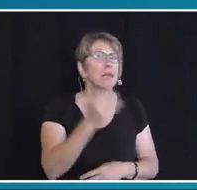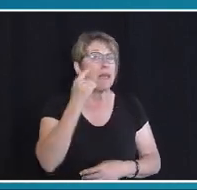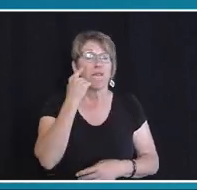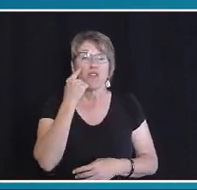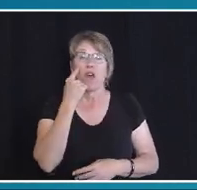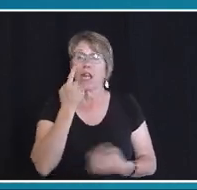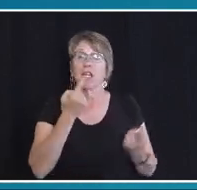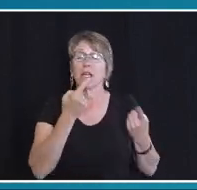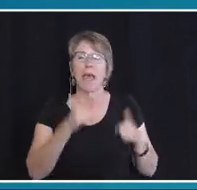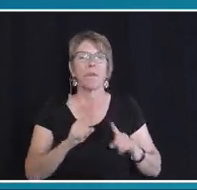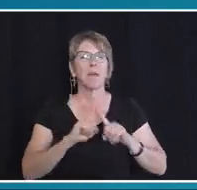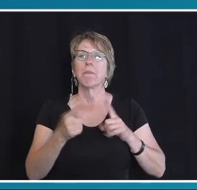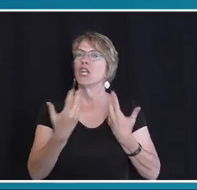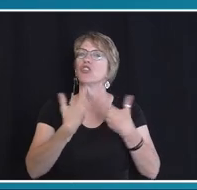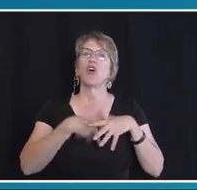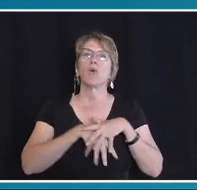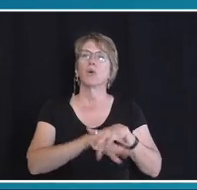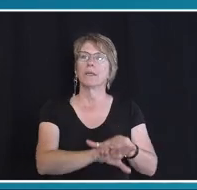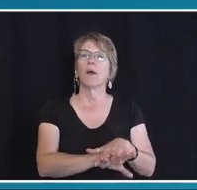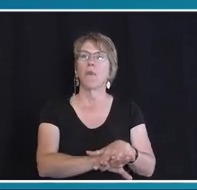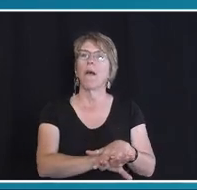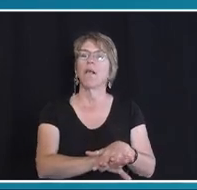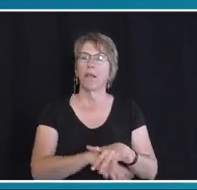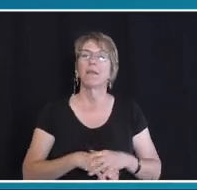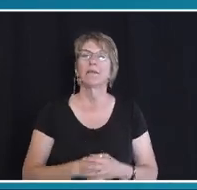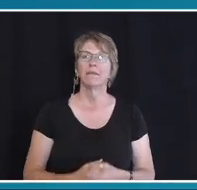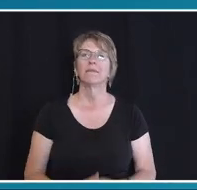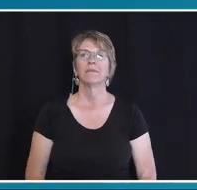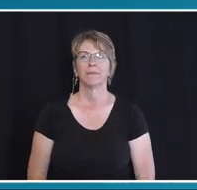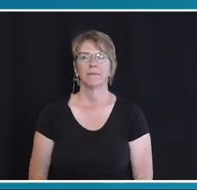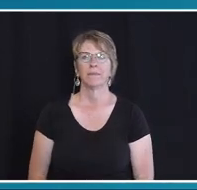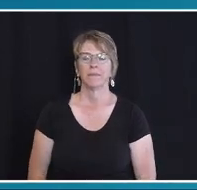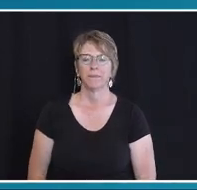out extremely well for us.